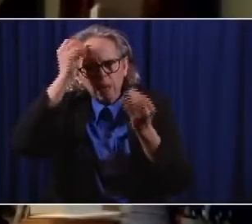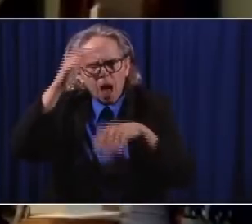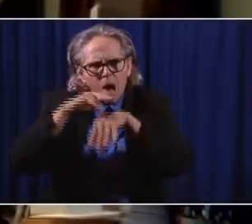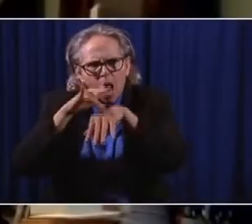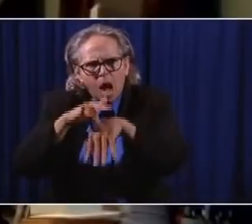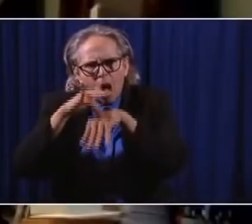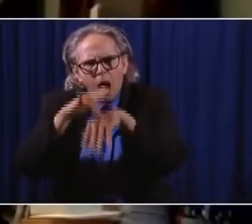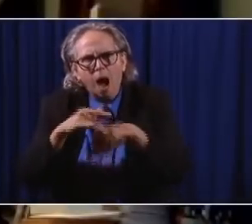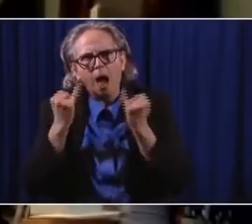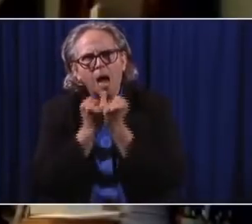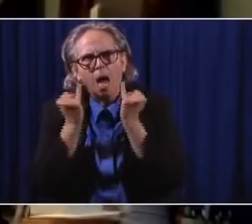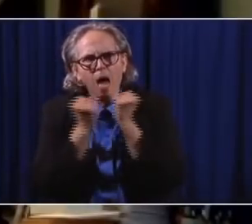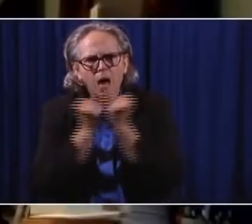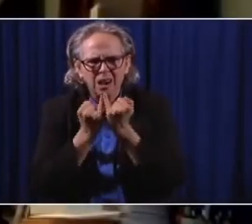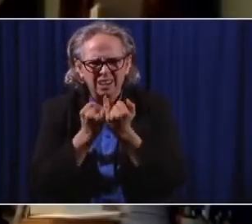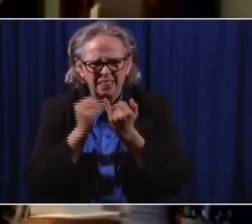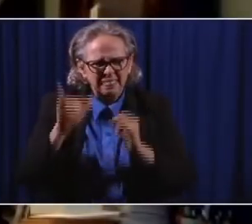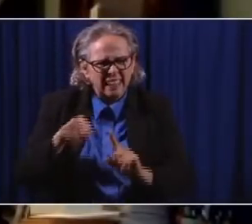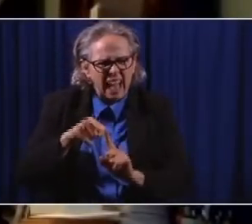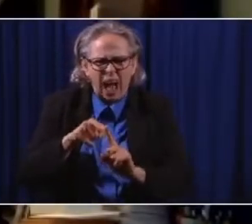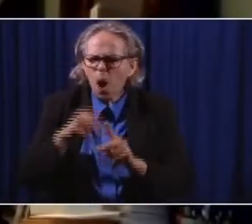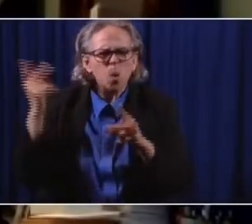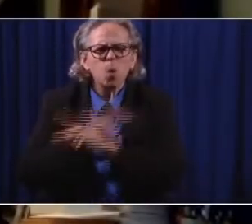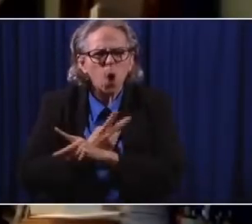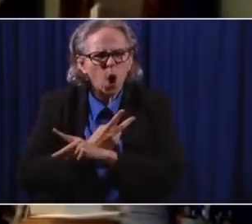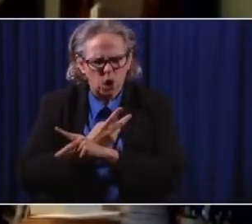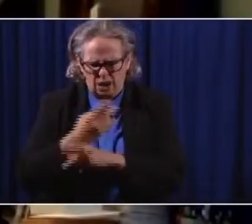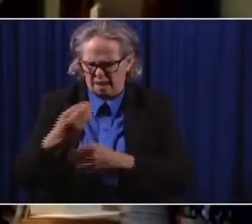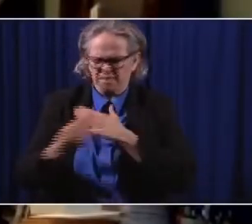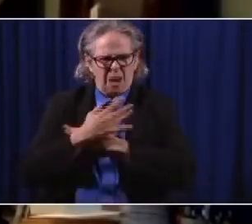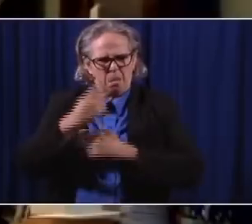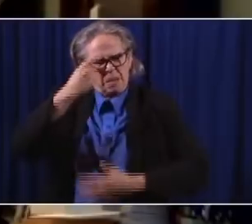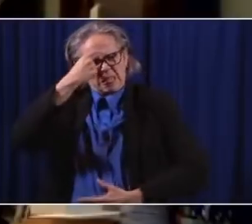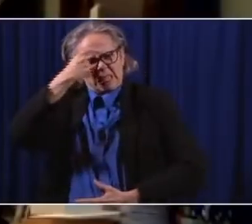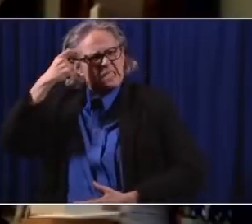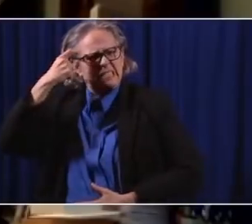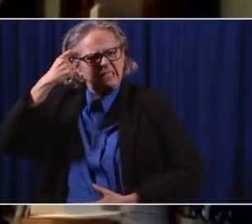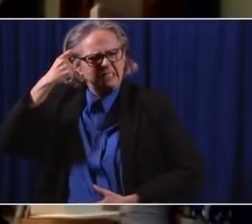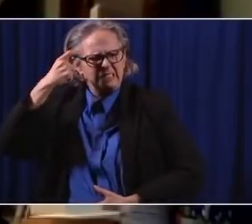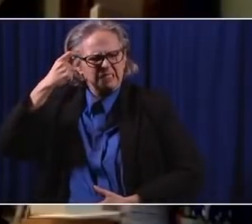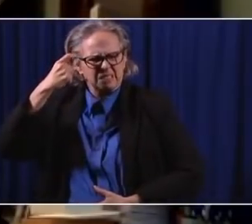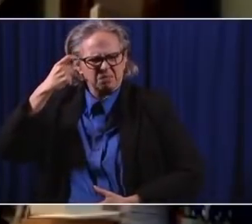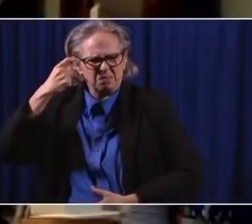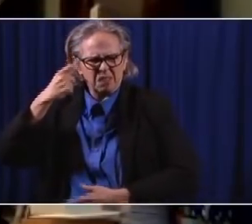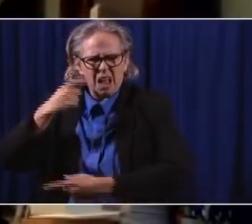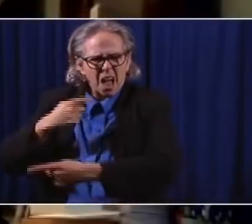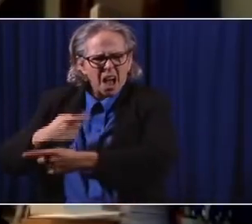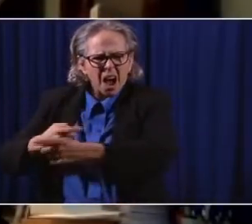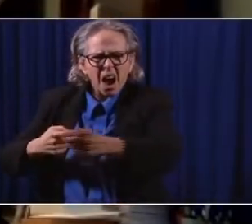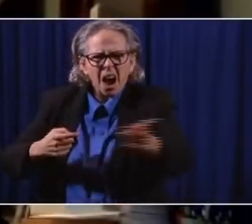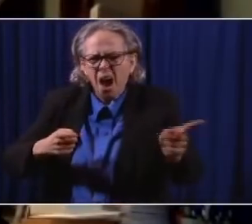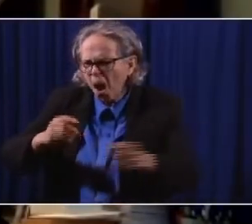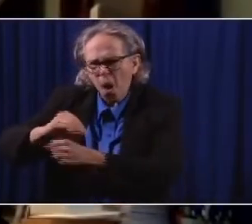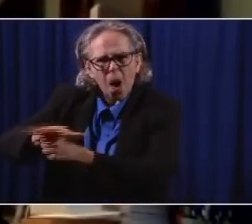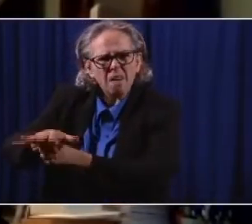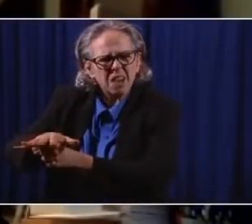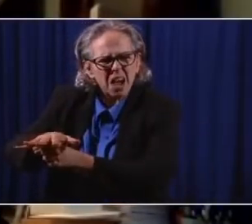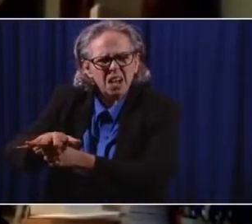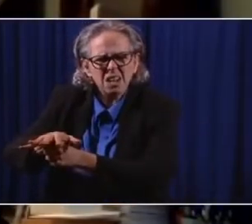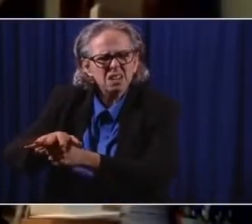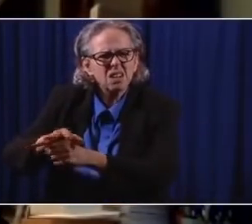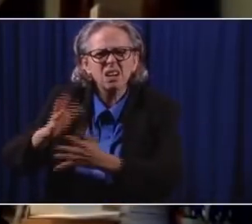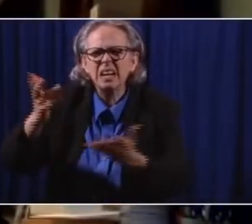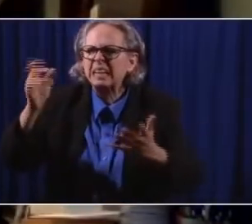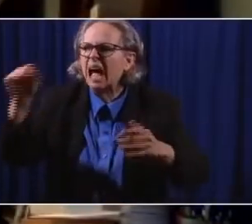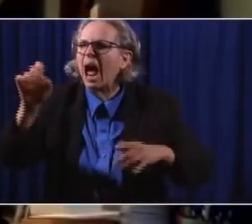don't understand about this disease, because it's so random, because so little is understood, that,